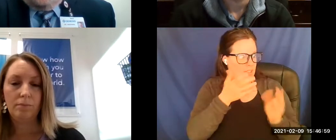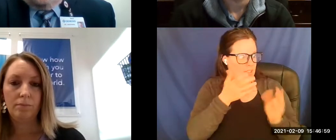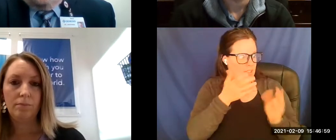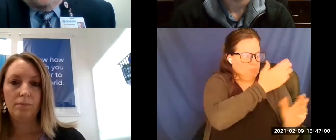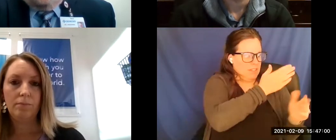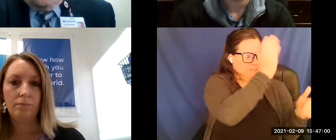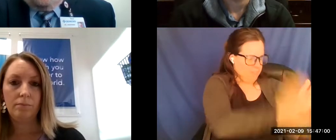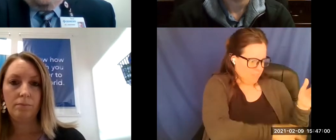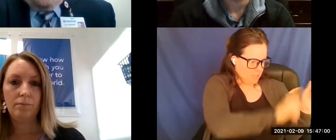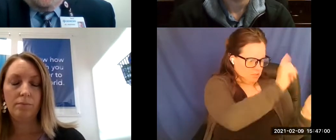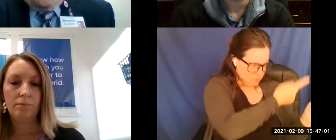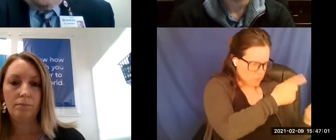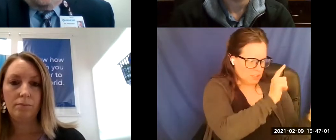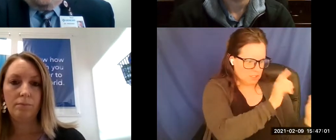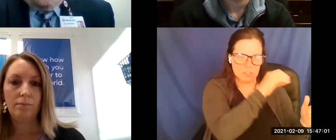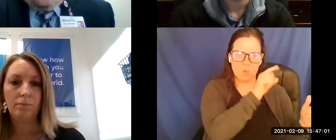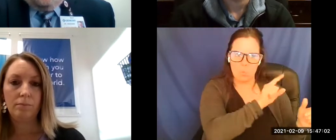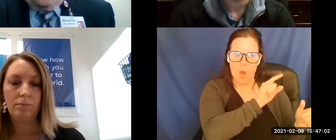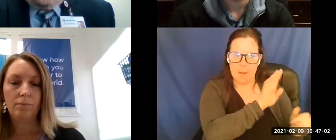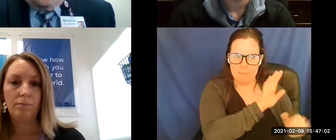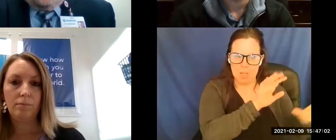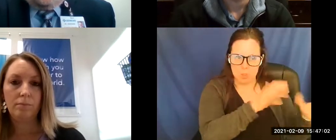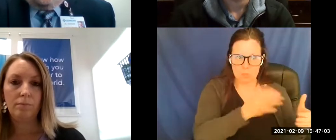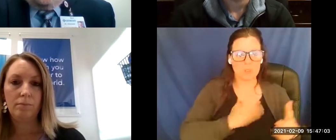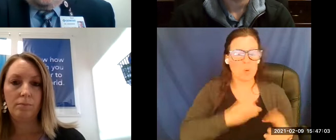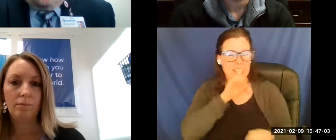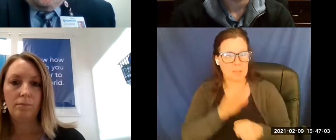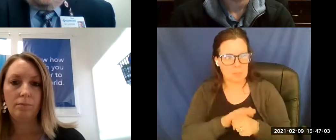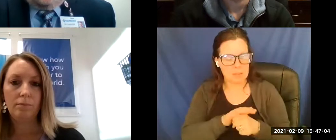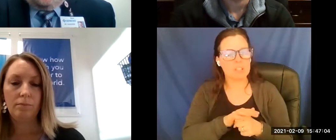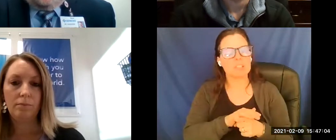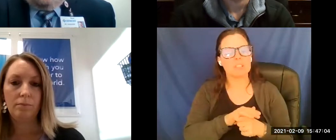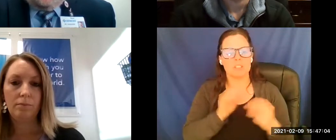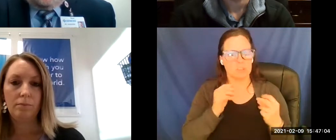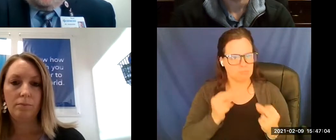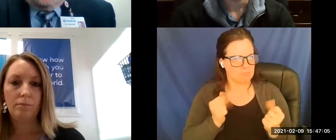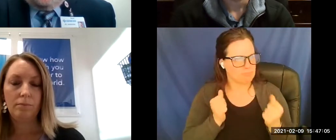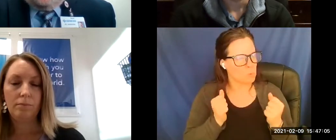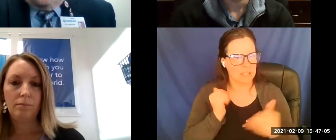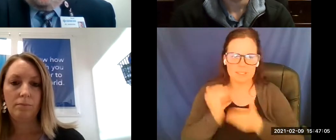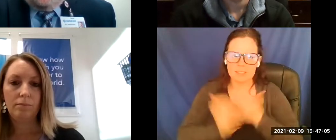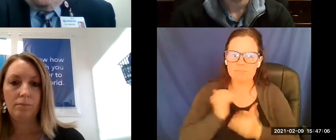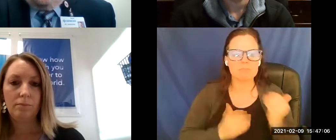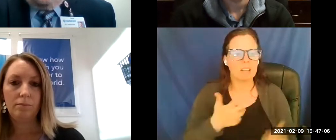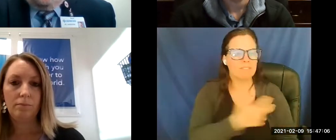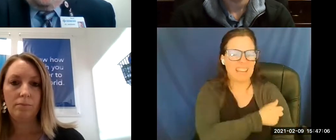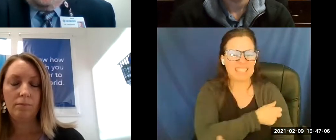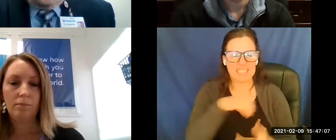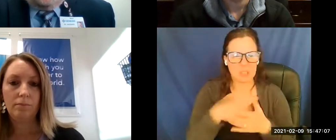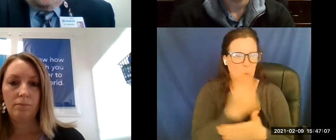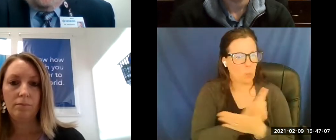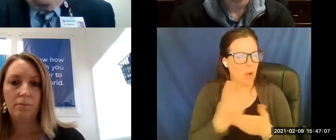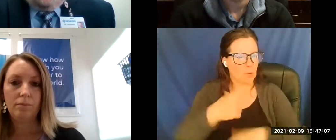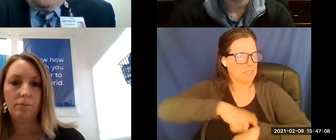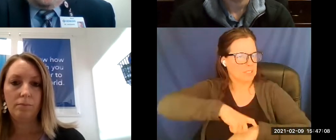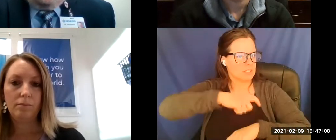vaccine in that 1B group. So our commitment is to turn around the vaccine within that 1 week period so